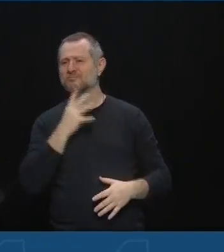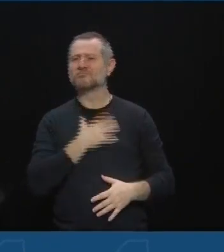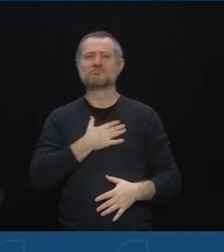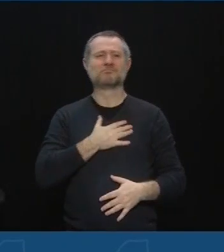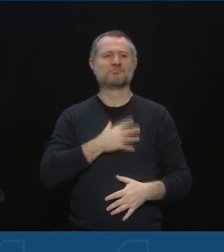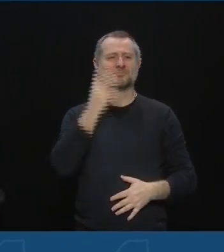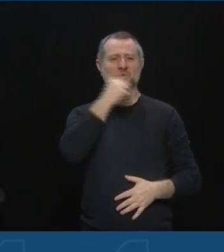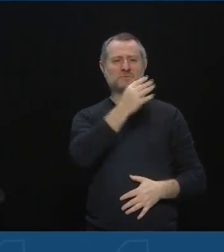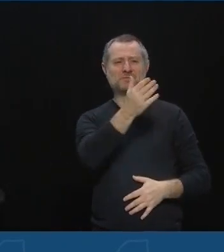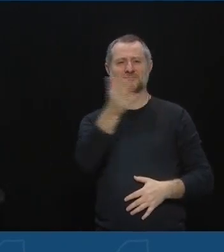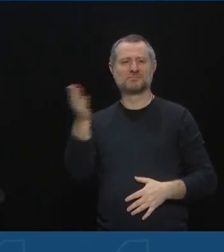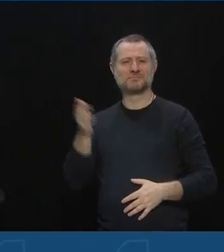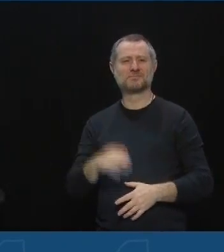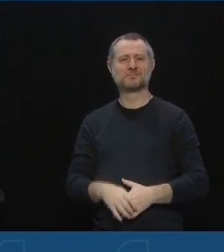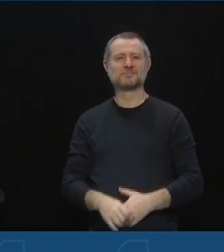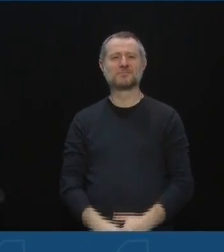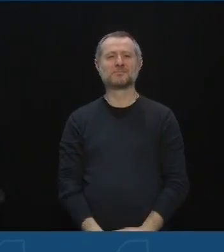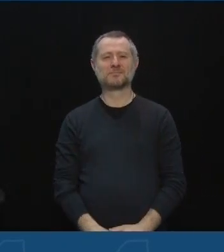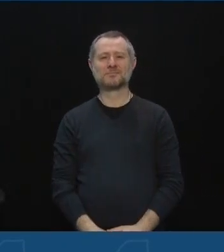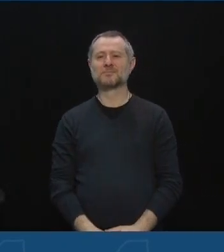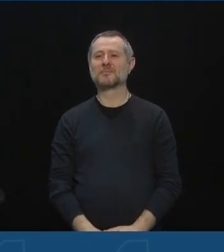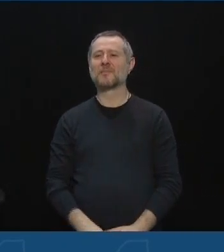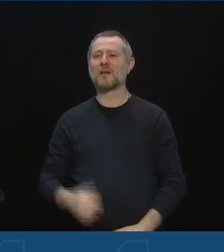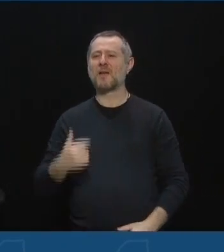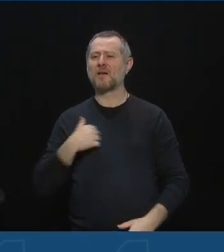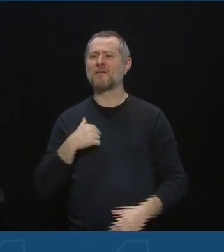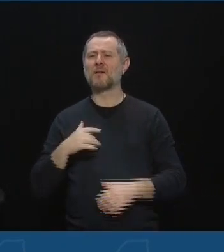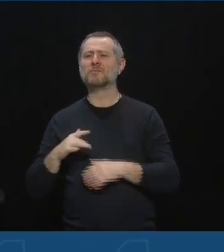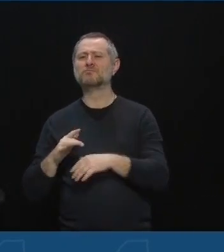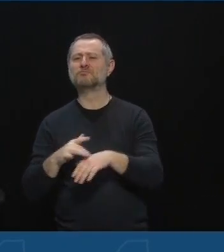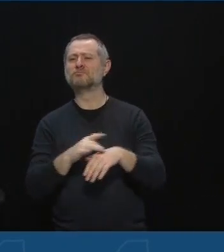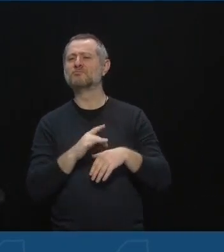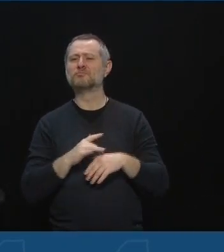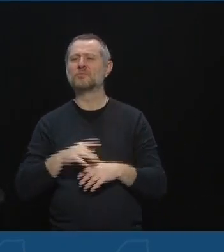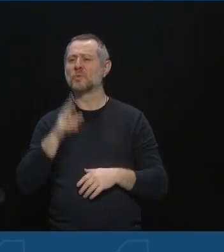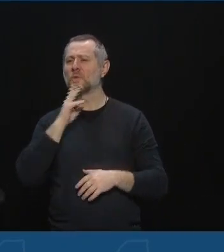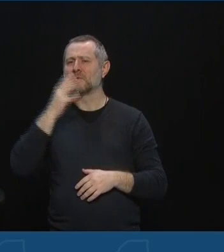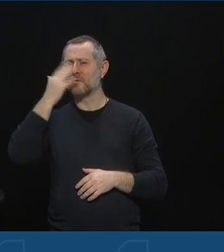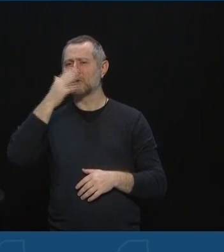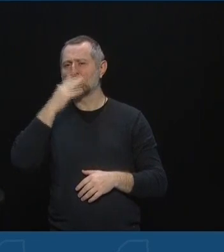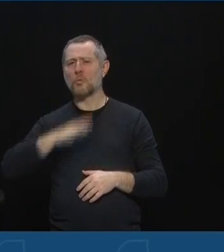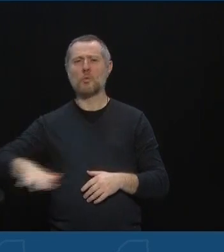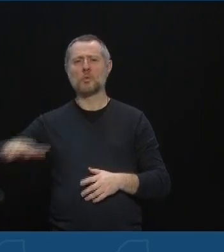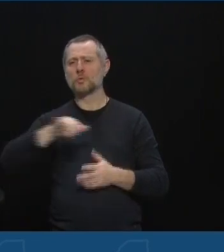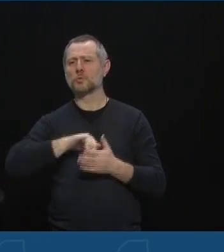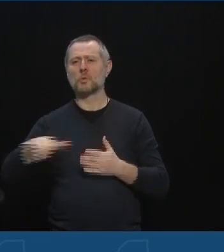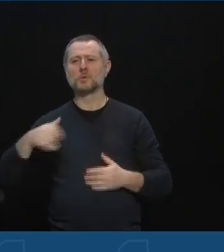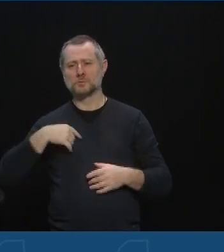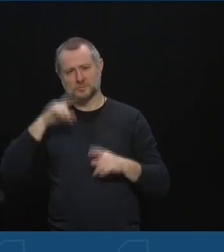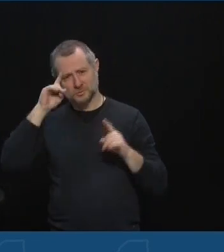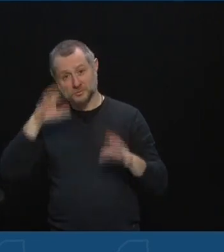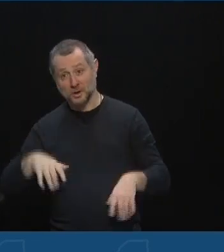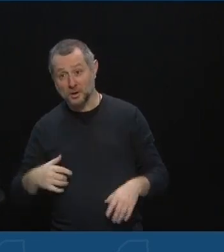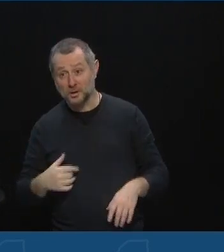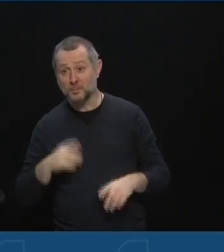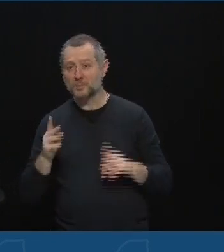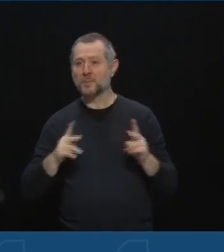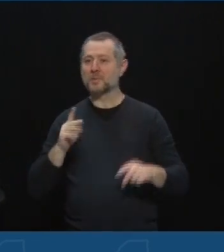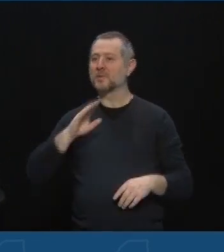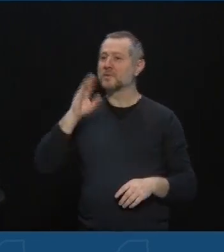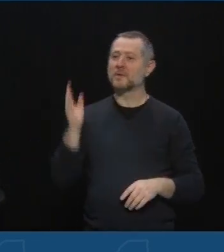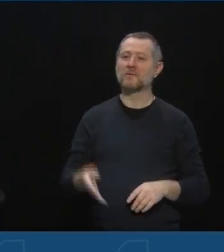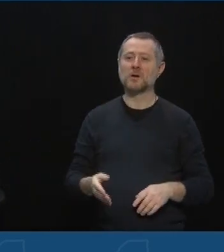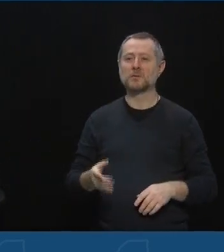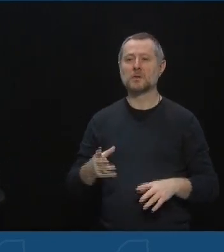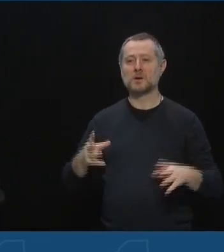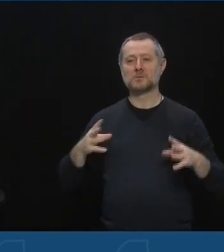I think this is so beautiful. I have been to more waterfronts and I've seen more communities, and it is still shocking to me that over time people never embraced